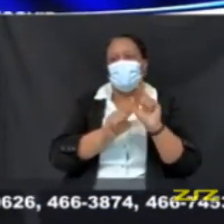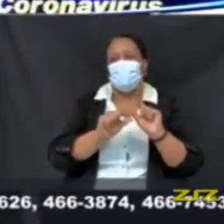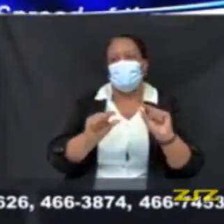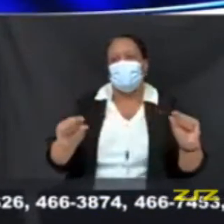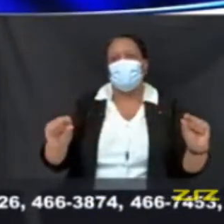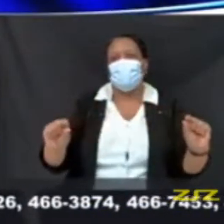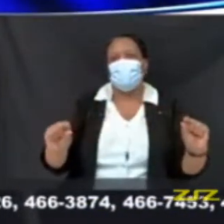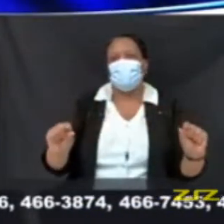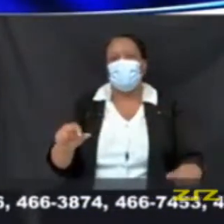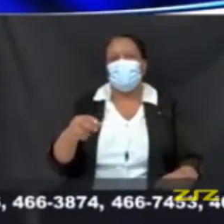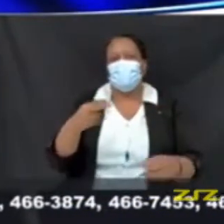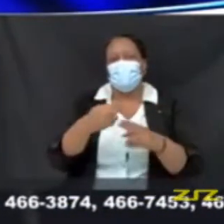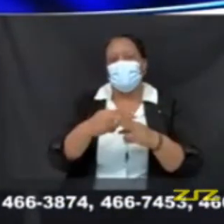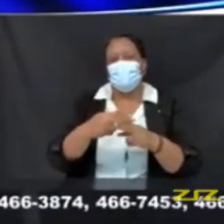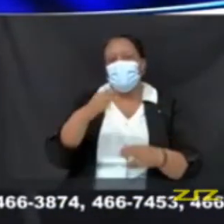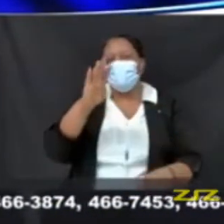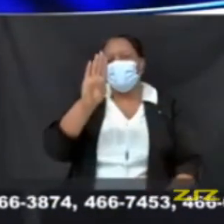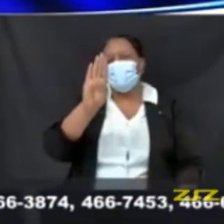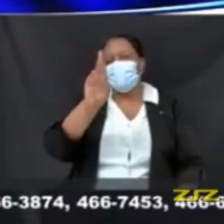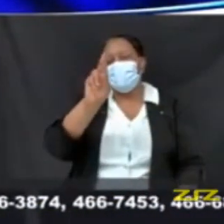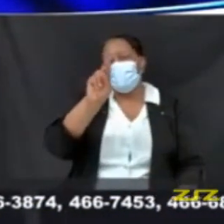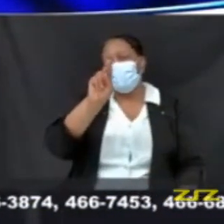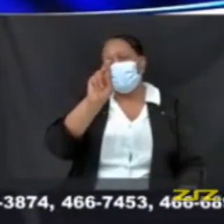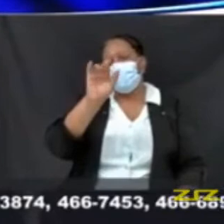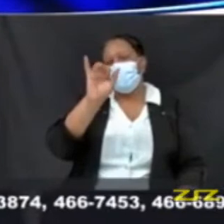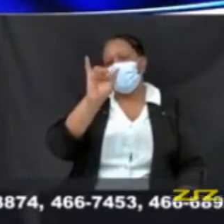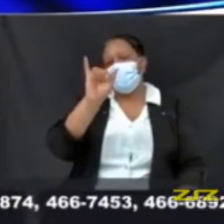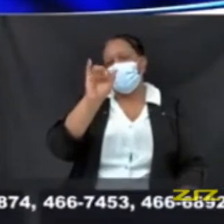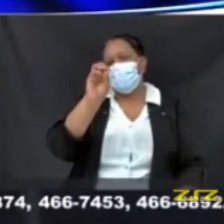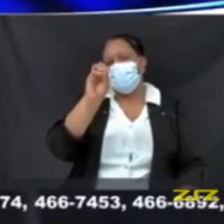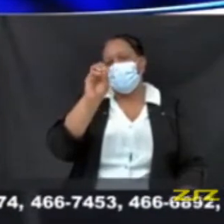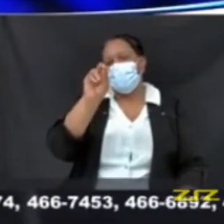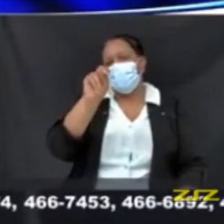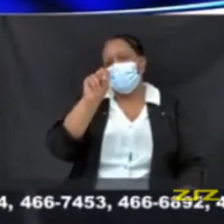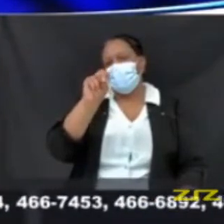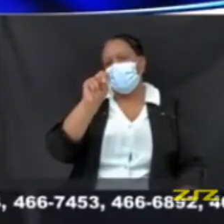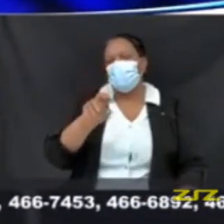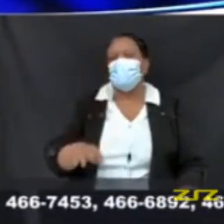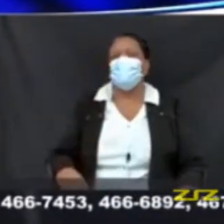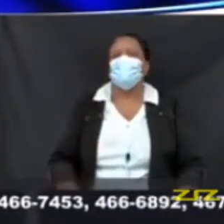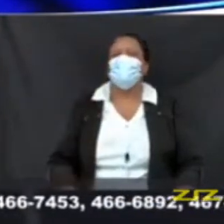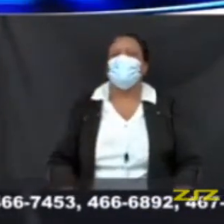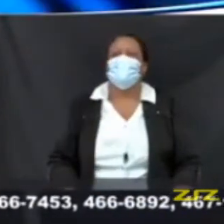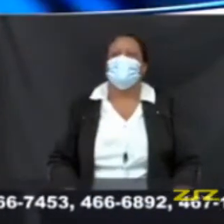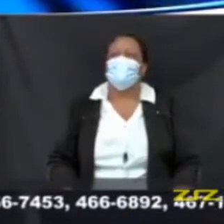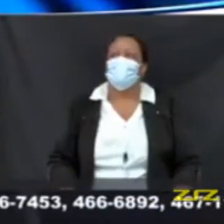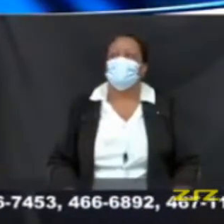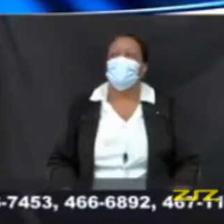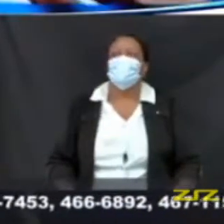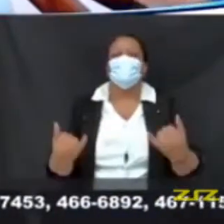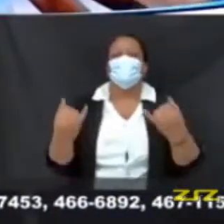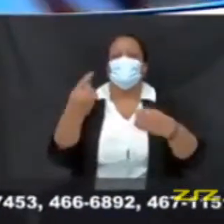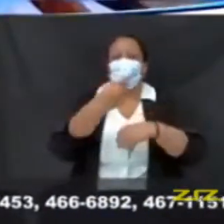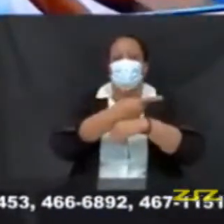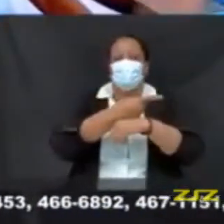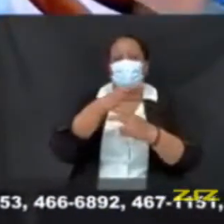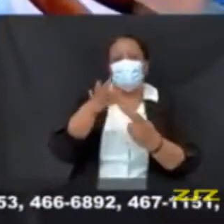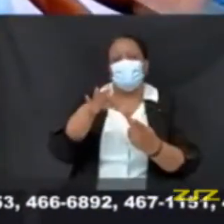he's also the chair of the Disaster Mitigation Council. Today we have a special guest with